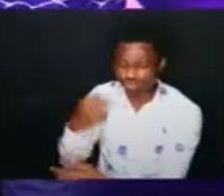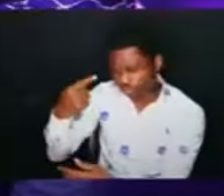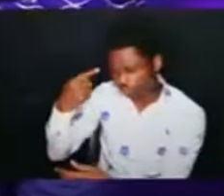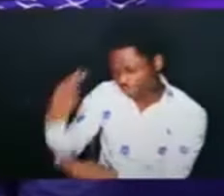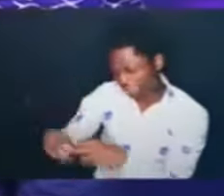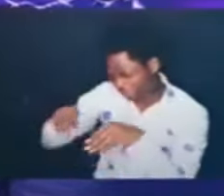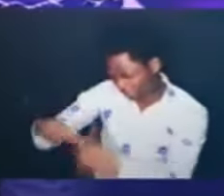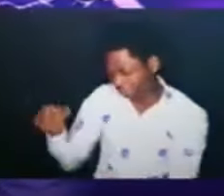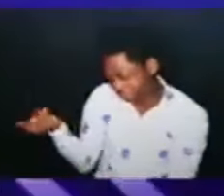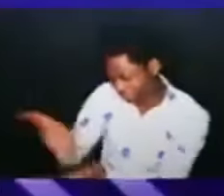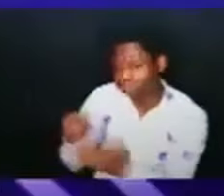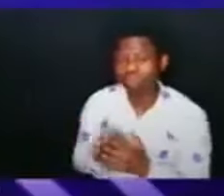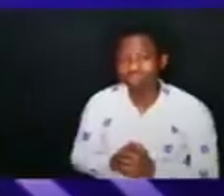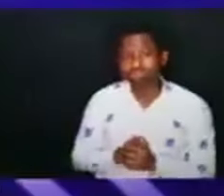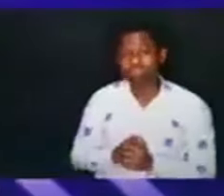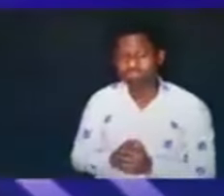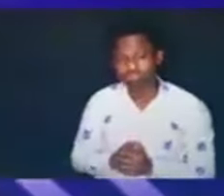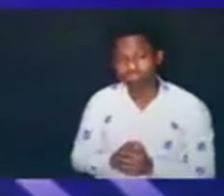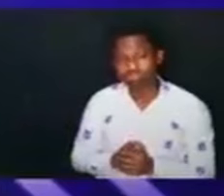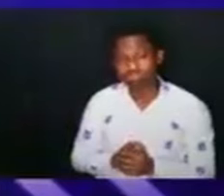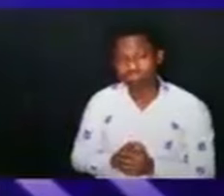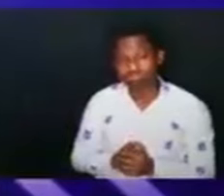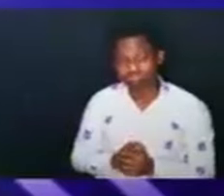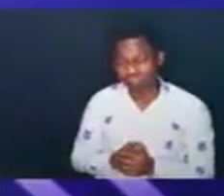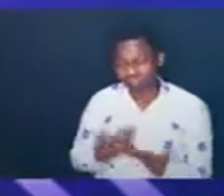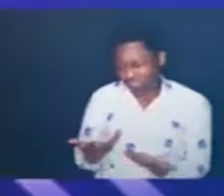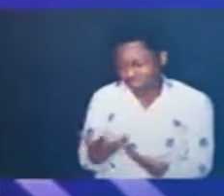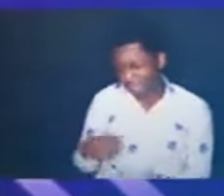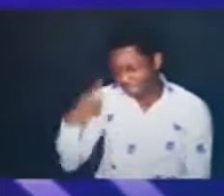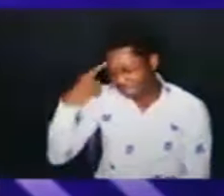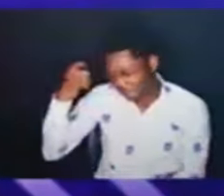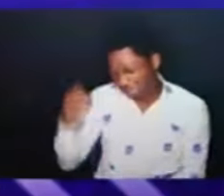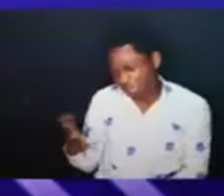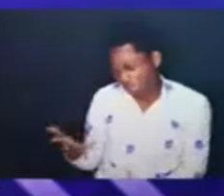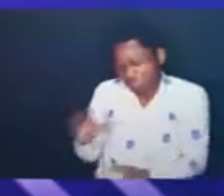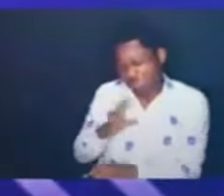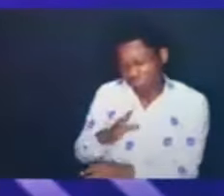Yeah. But even dreamer is okay. They would have called him Ujaf.